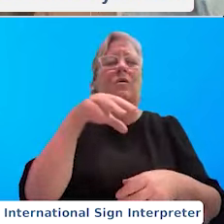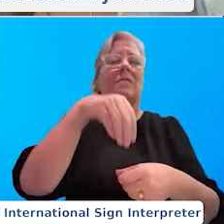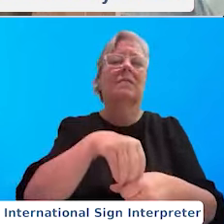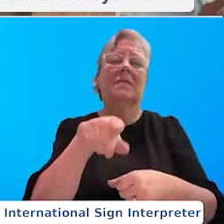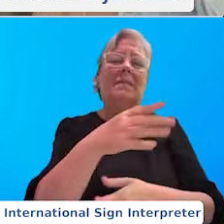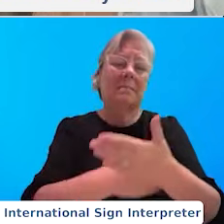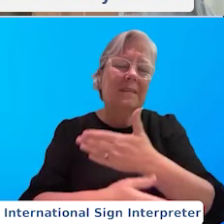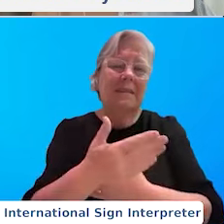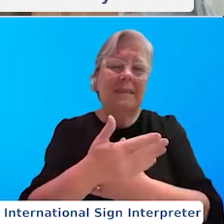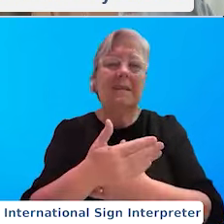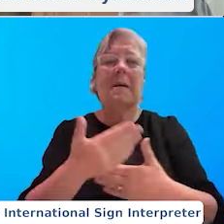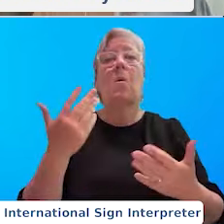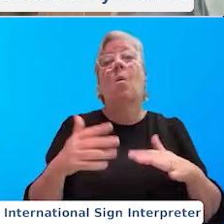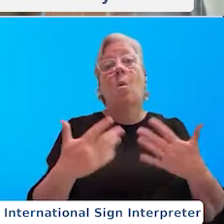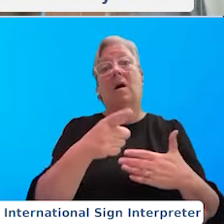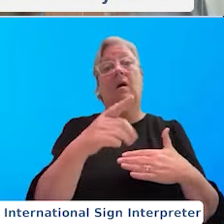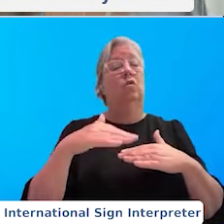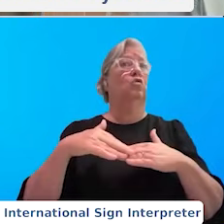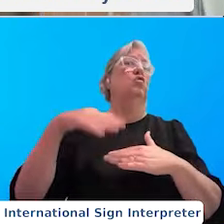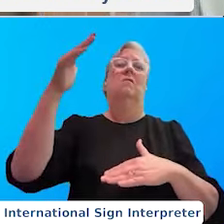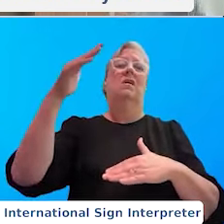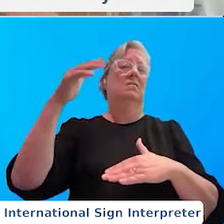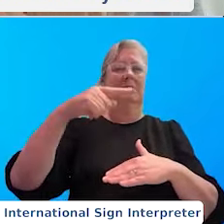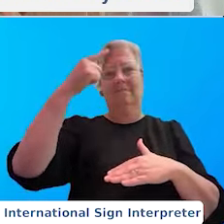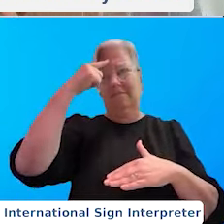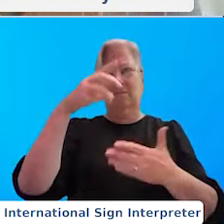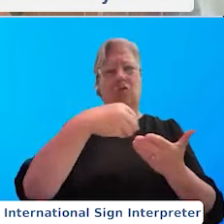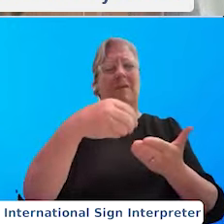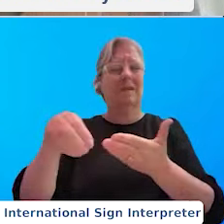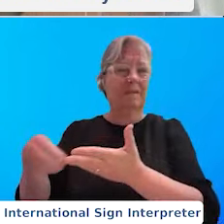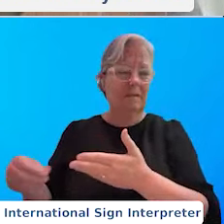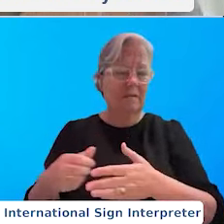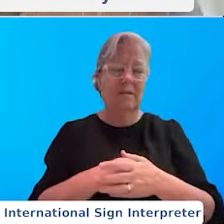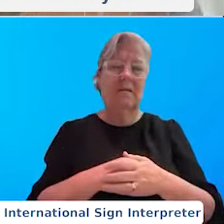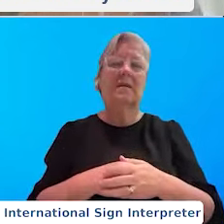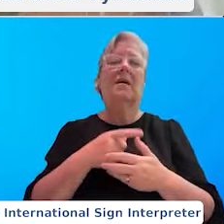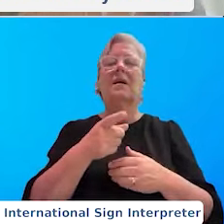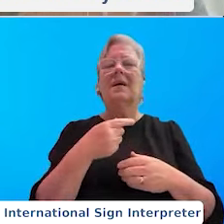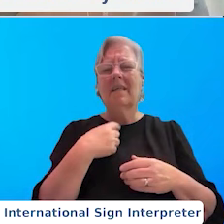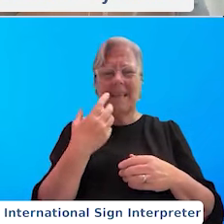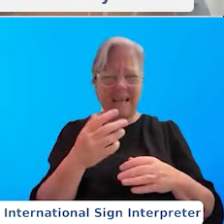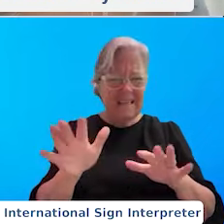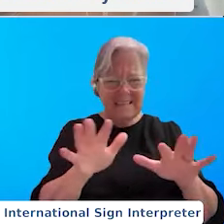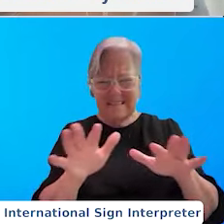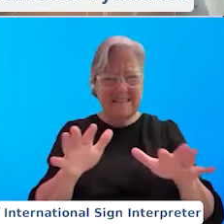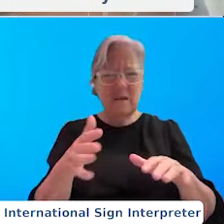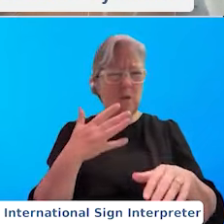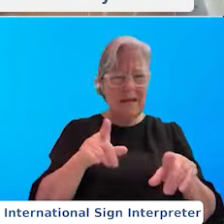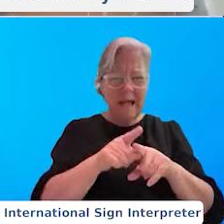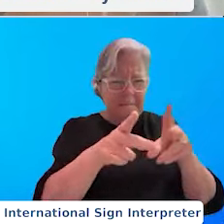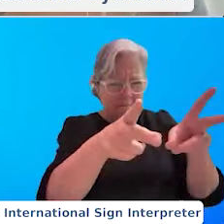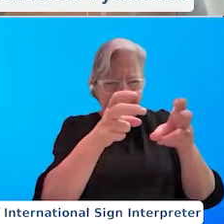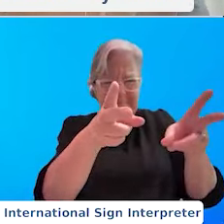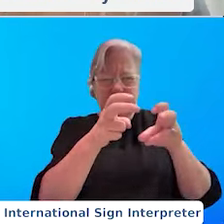some activities are not well captured by the budget. Equally, because disability is combined with other expenditures, say rehabilitation